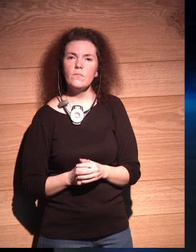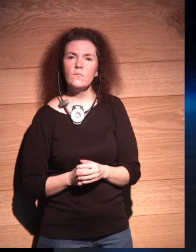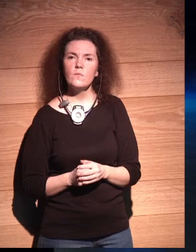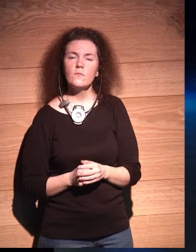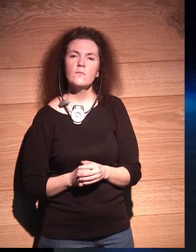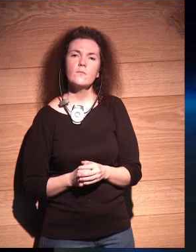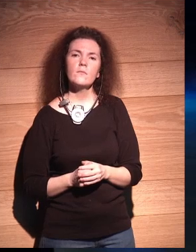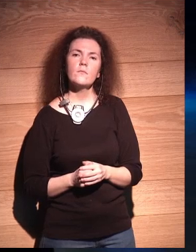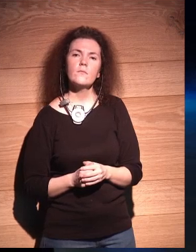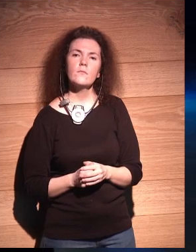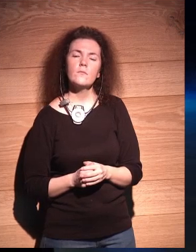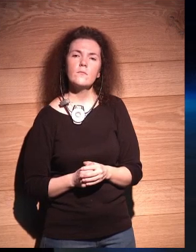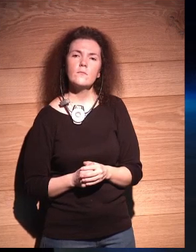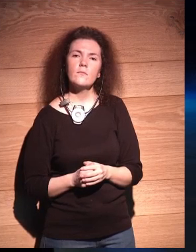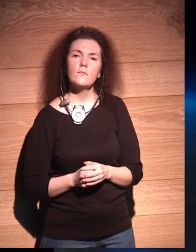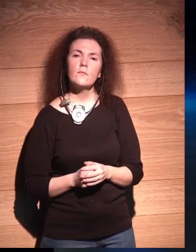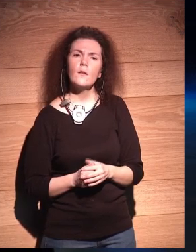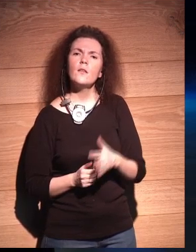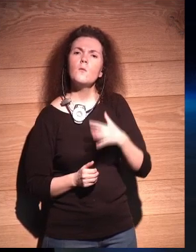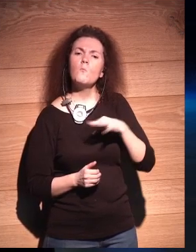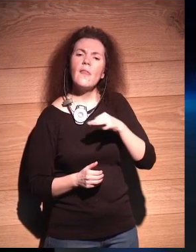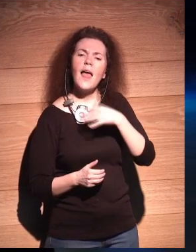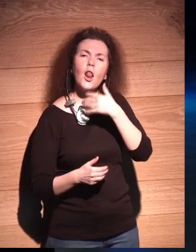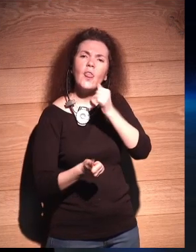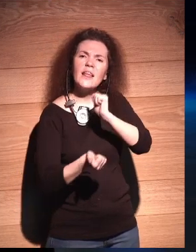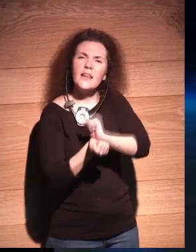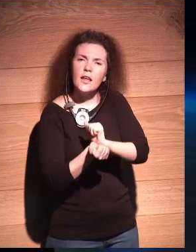can you be arrested by doing political art in the U.S.?